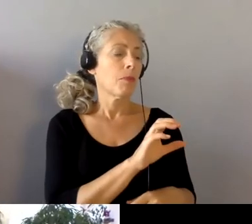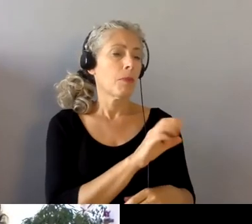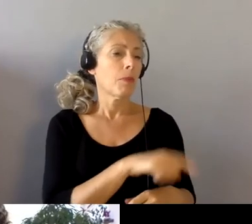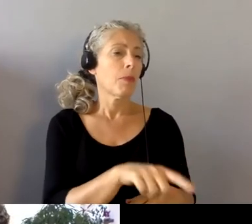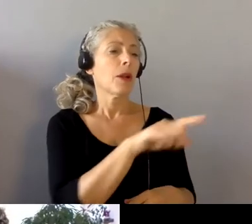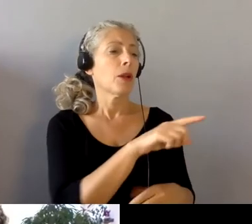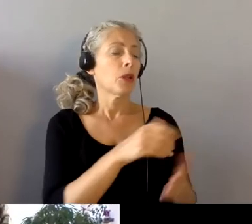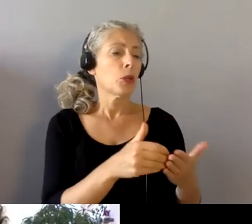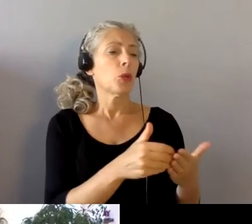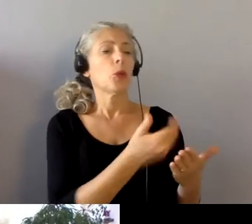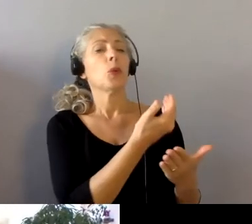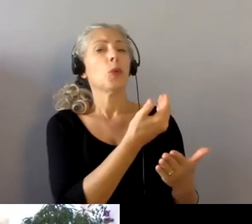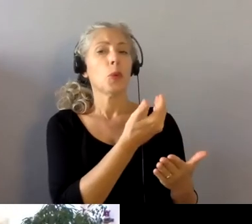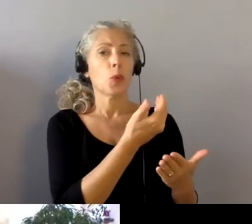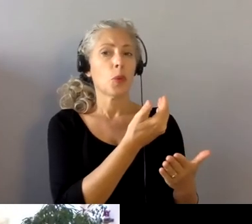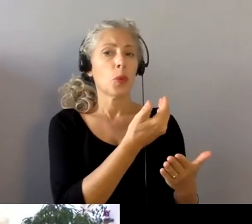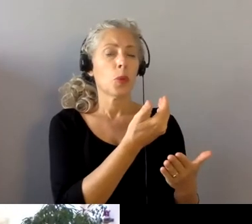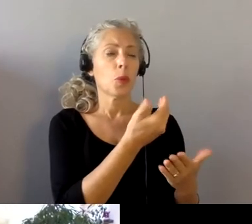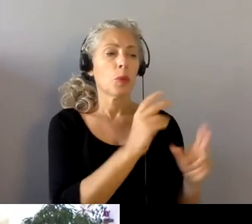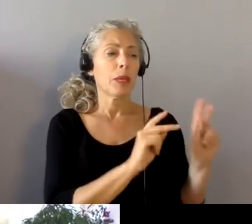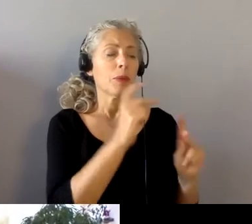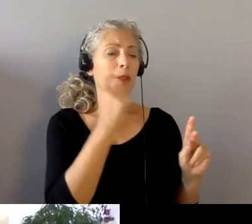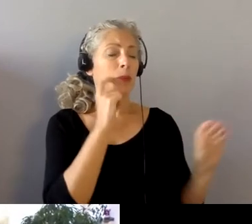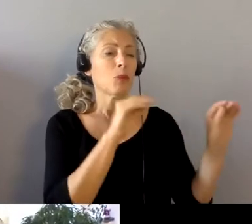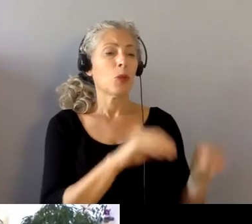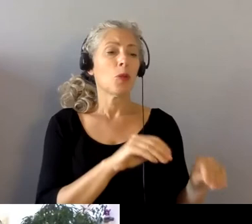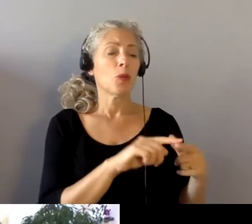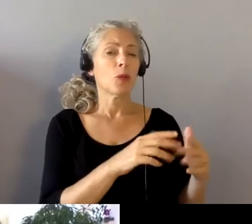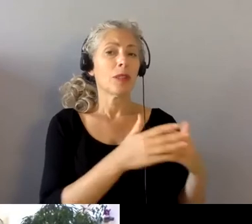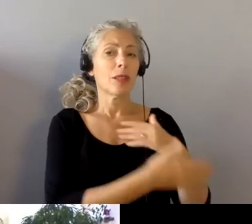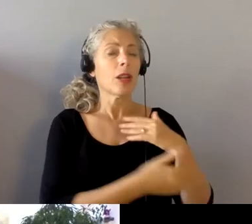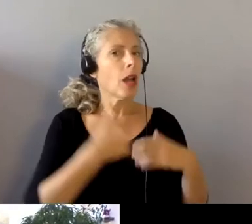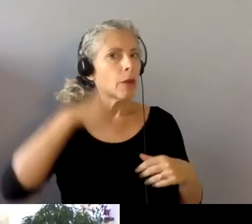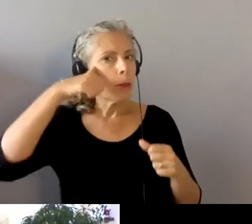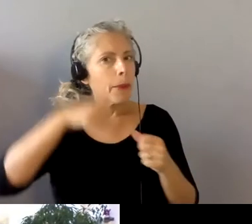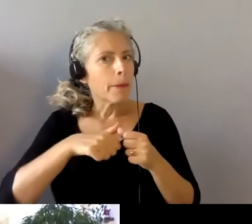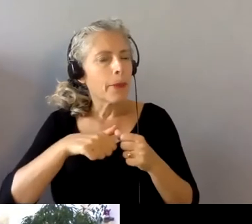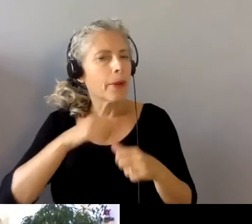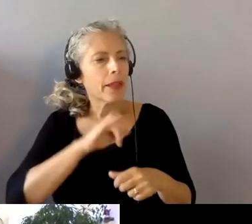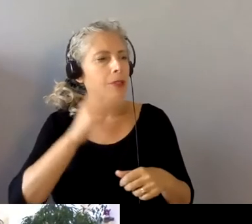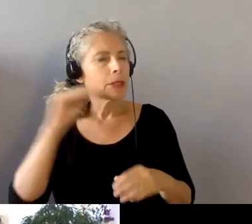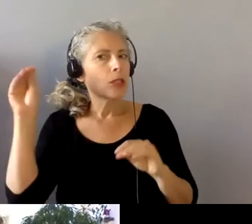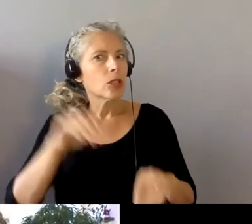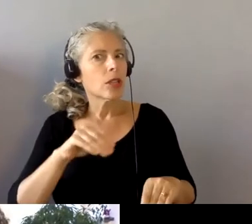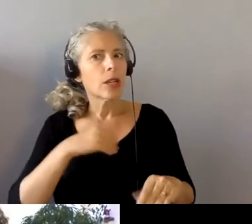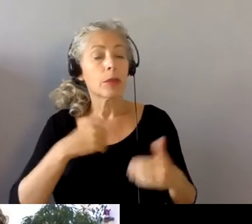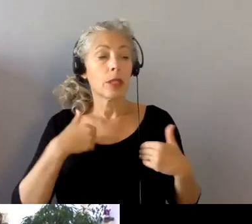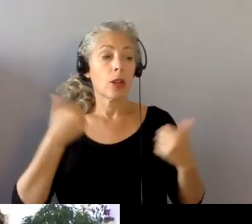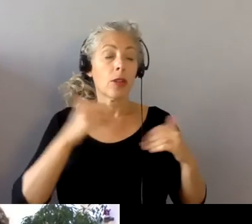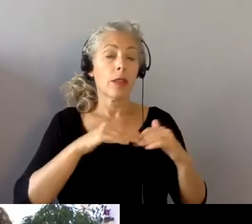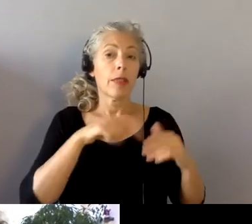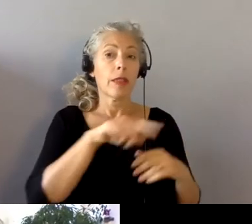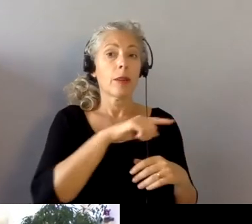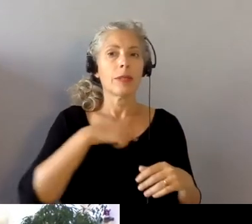these new immigrants to the area, which I remember that experience from. I was much younger than they were. I